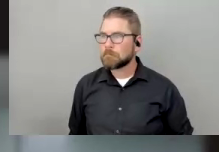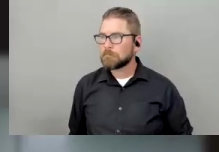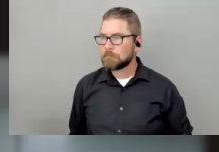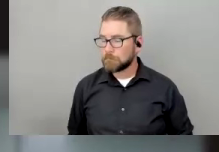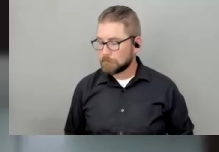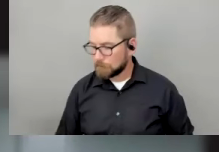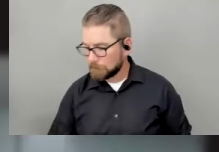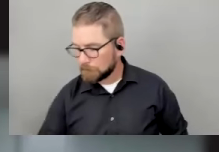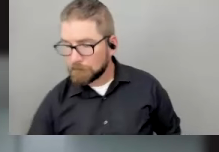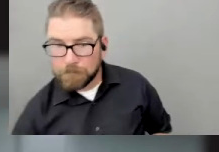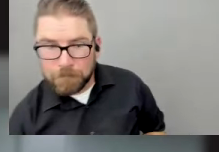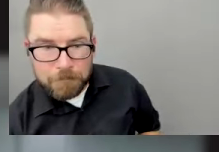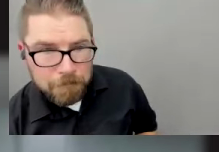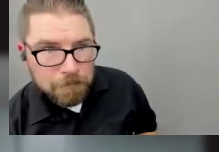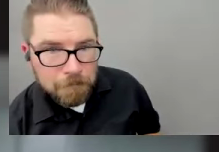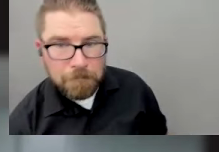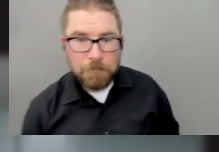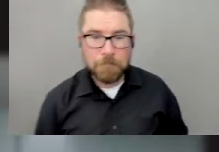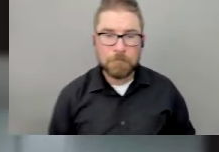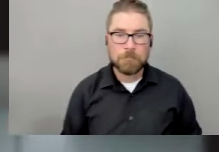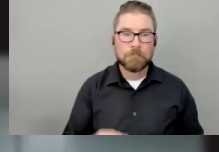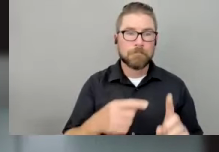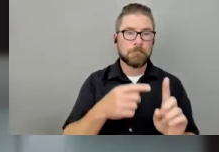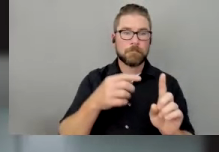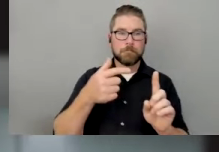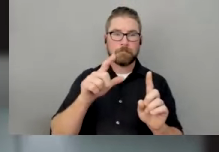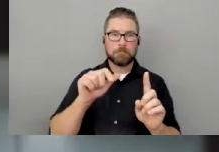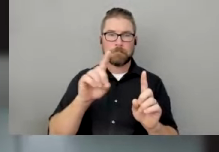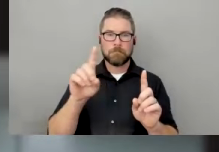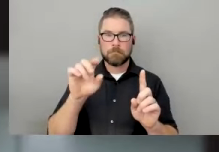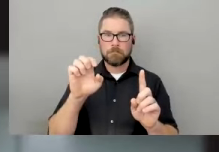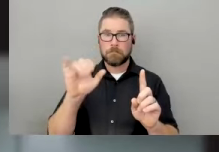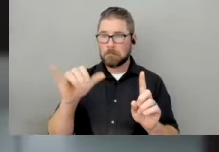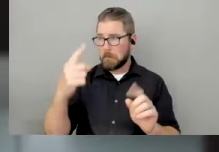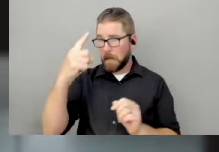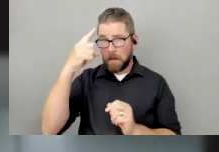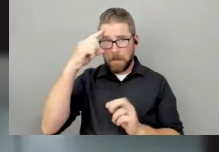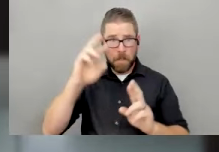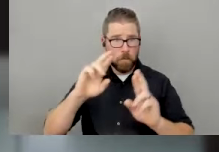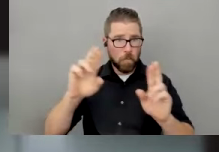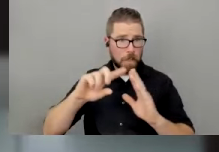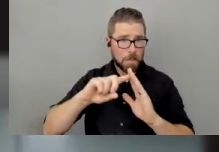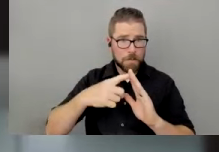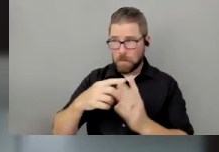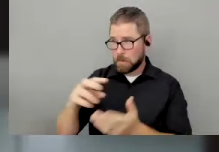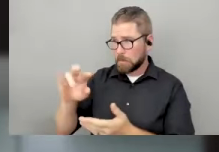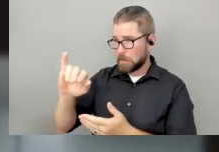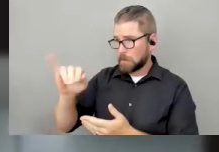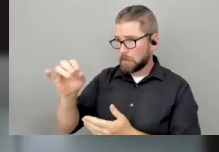Okay, I think we are ready to start. Is that okay with you, Jocelyn and